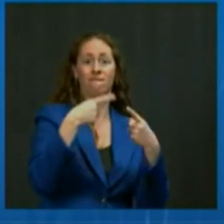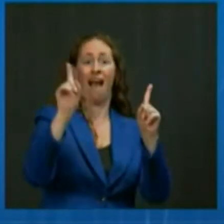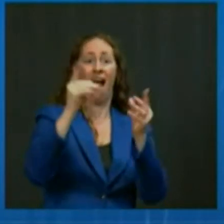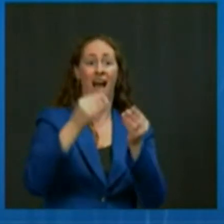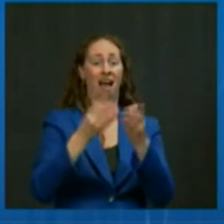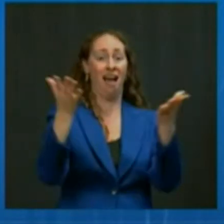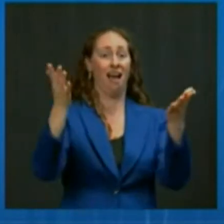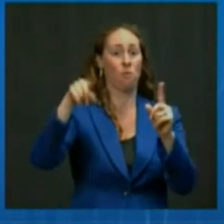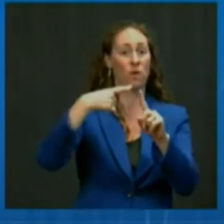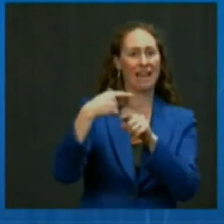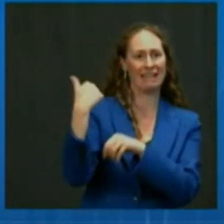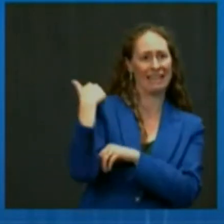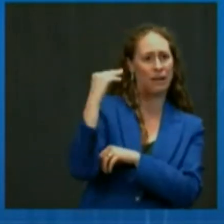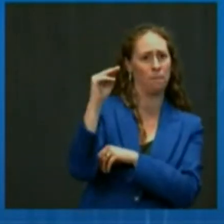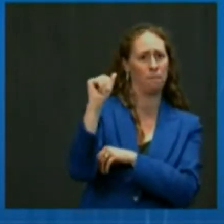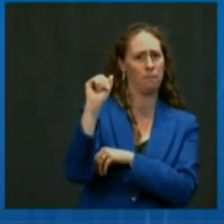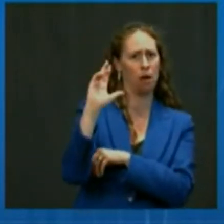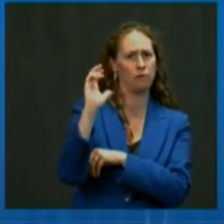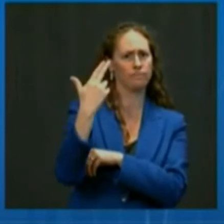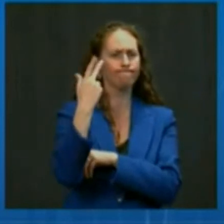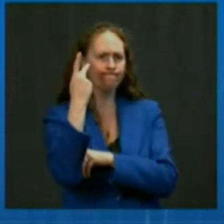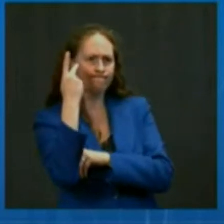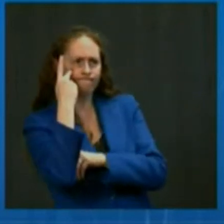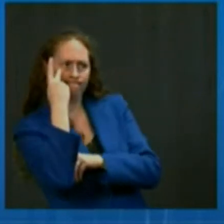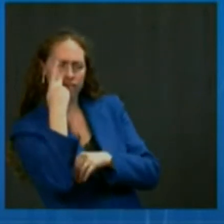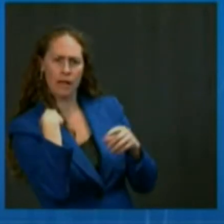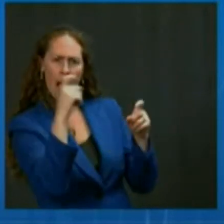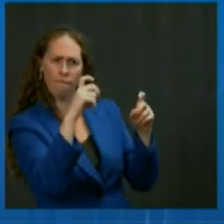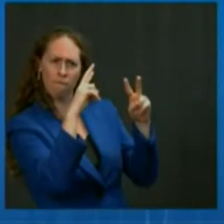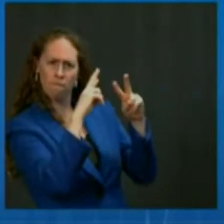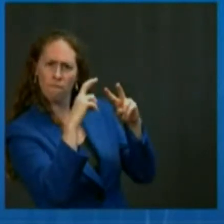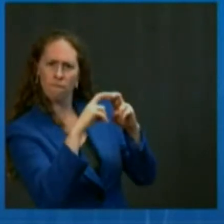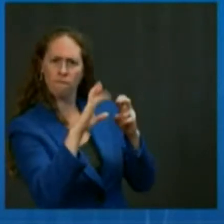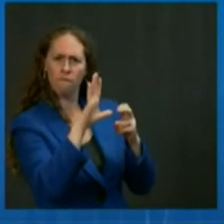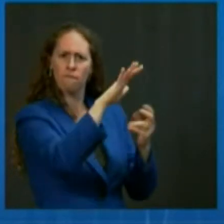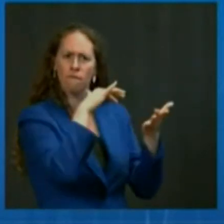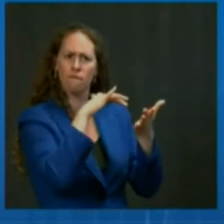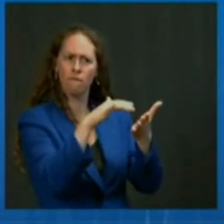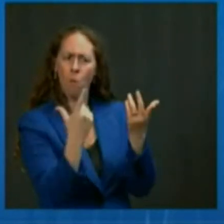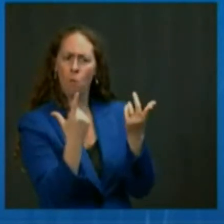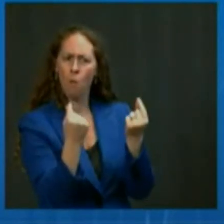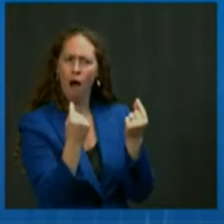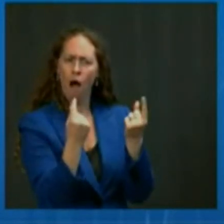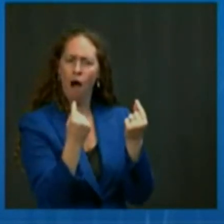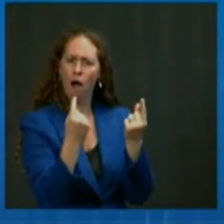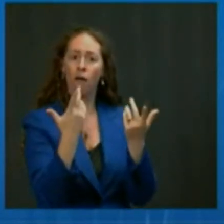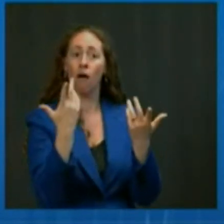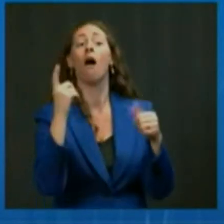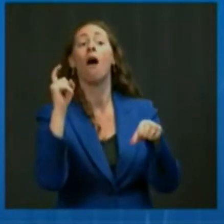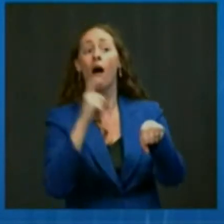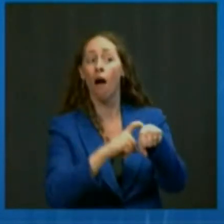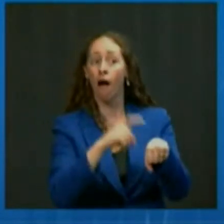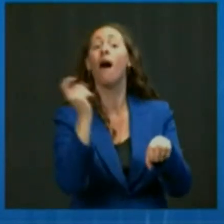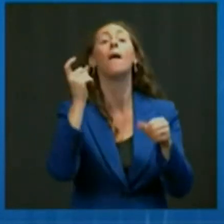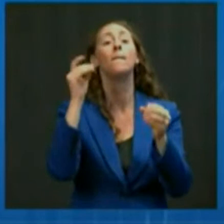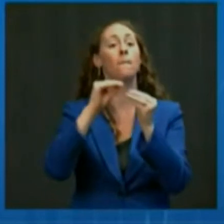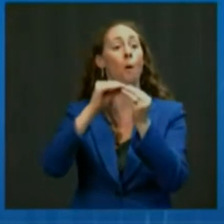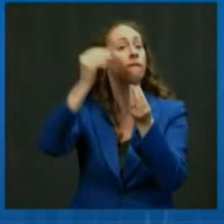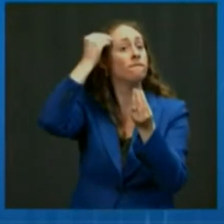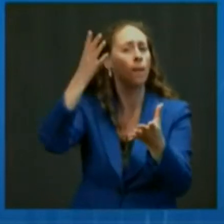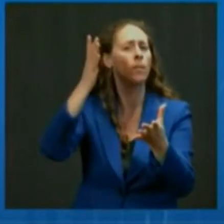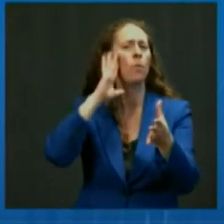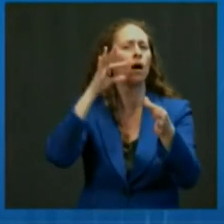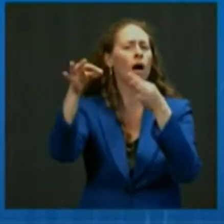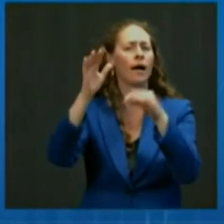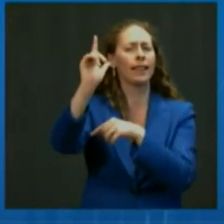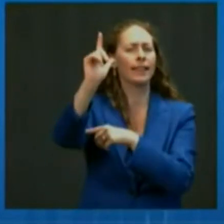hand, we will keep the public informed with a timely plan for J&J booster shots. I want to emphasize that this